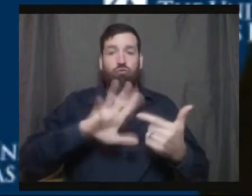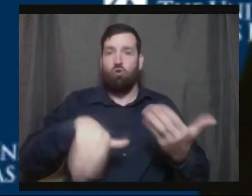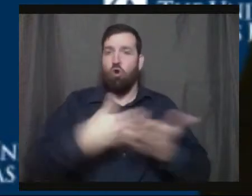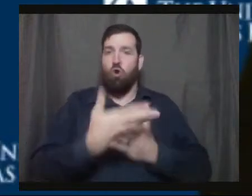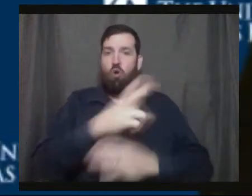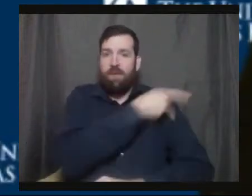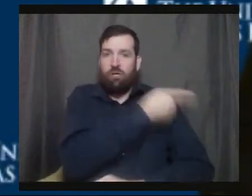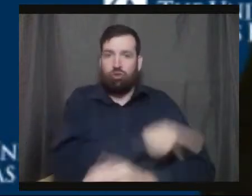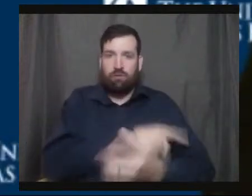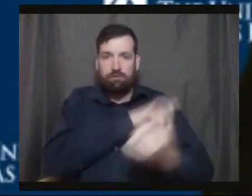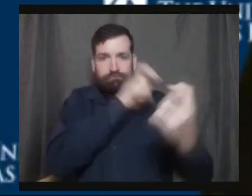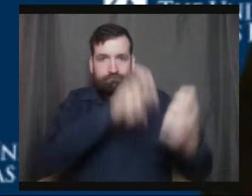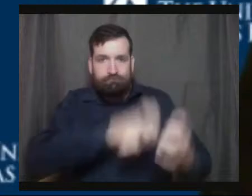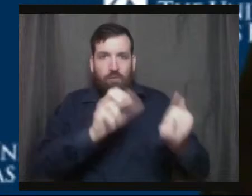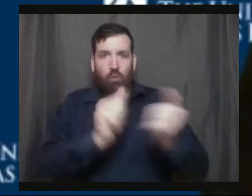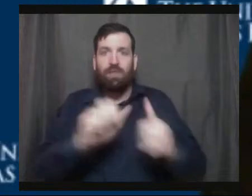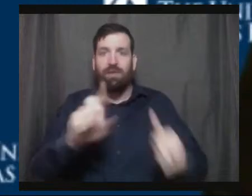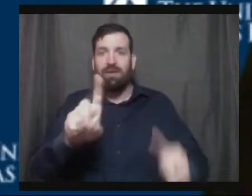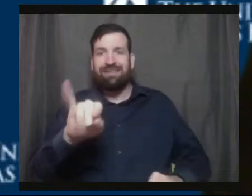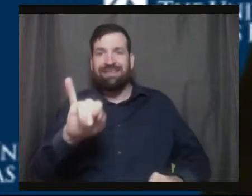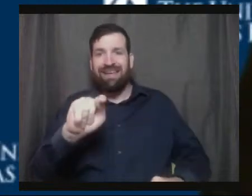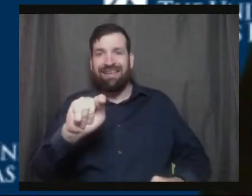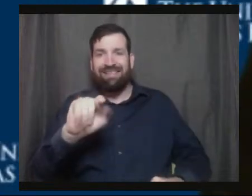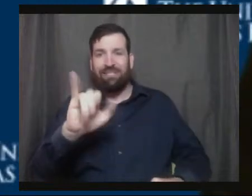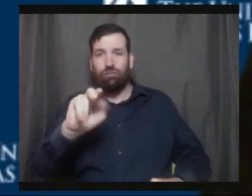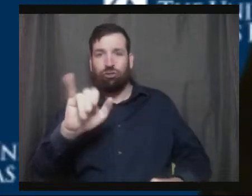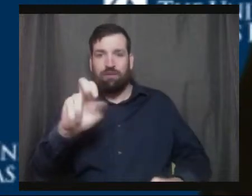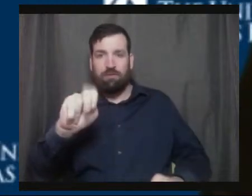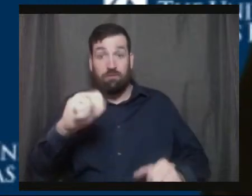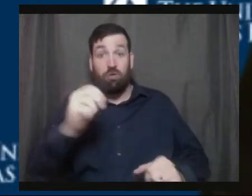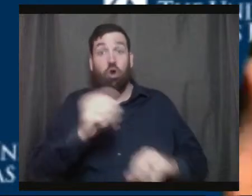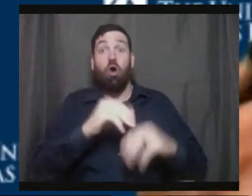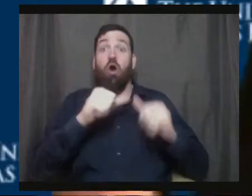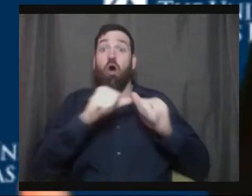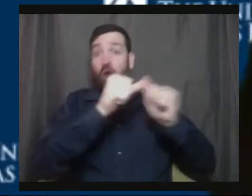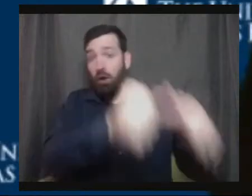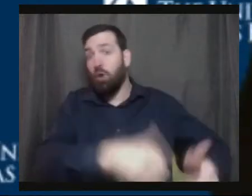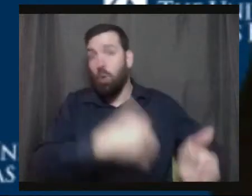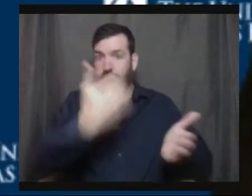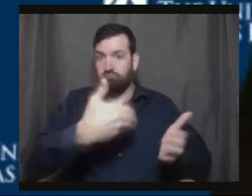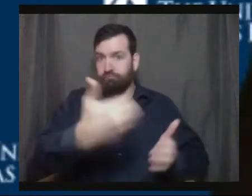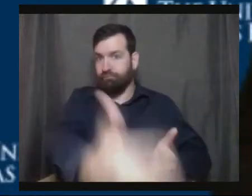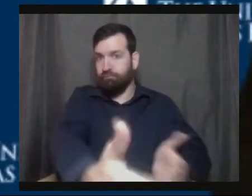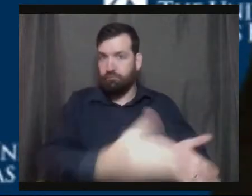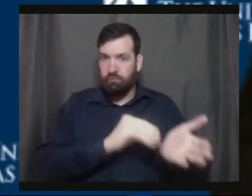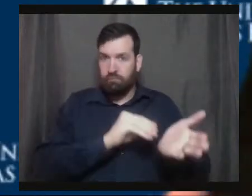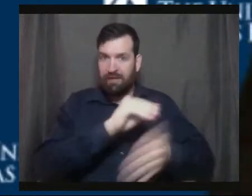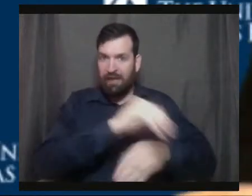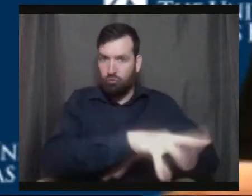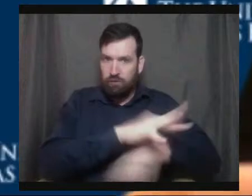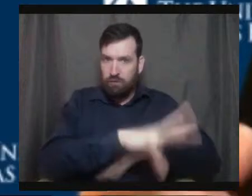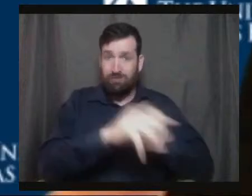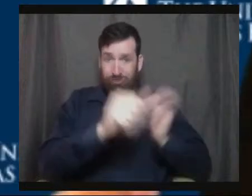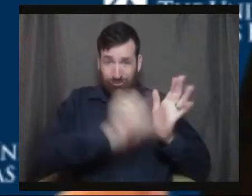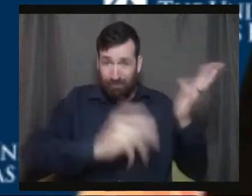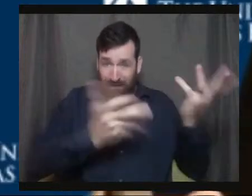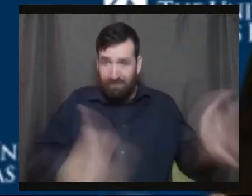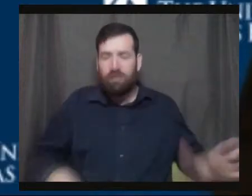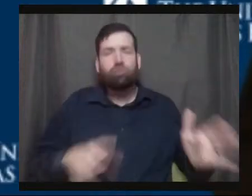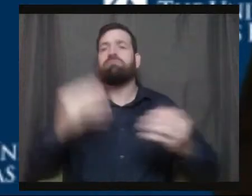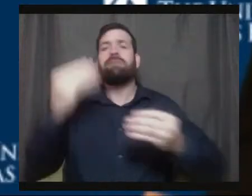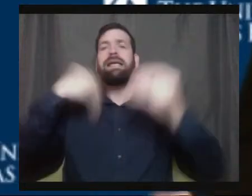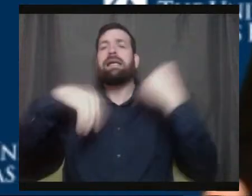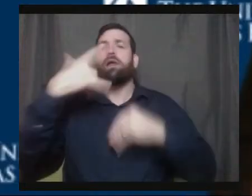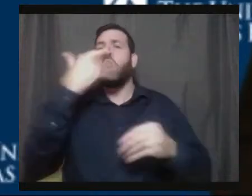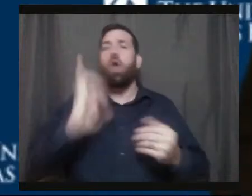with our dietitian and have ongoing counseling. That way they know ahead of time, what will eating be like after surgery? What are the keys